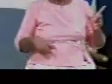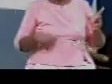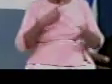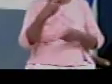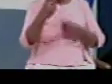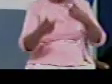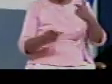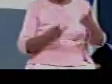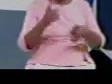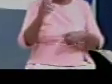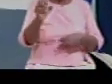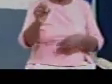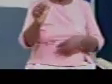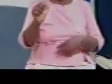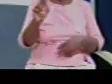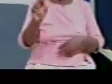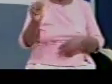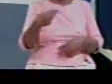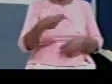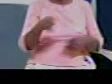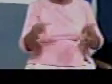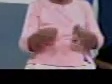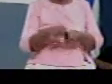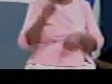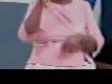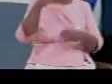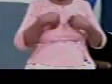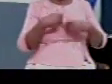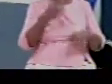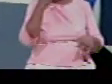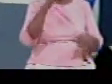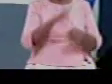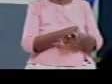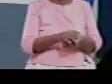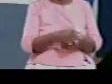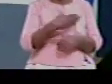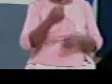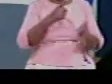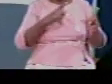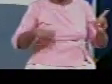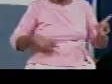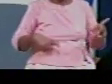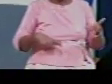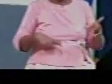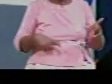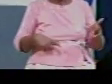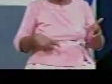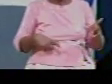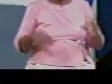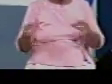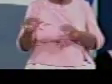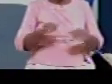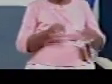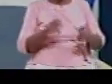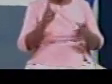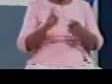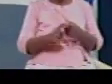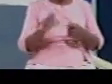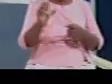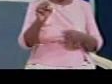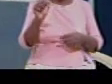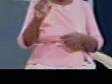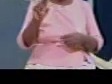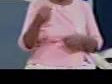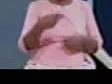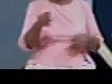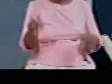Sarah as he has said. And the Lord did unto Sarah as